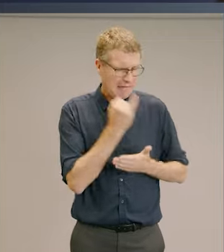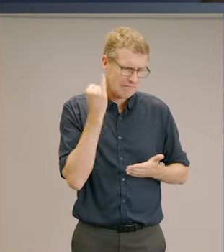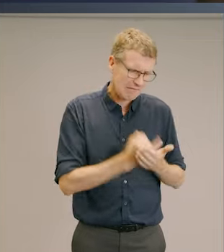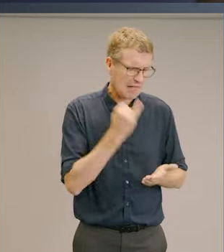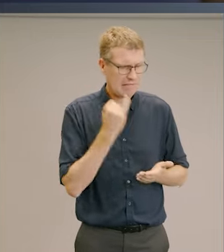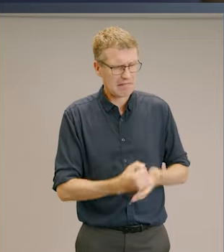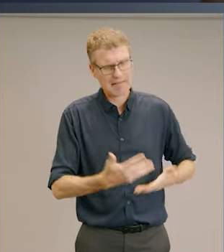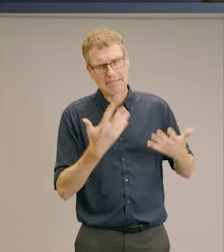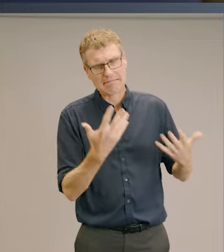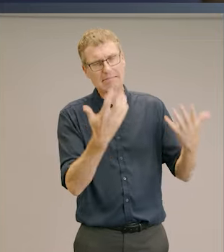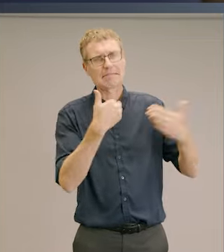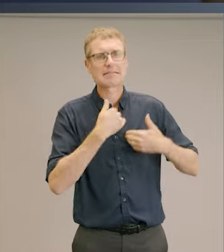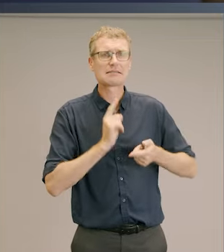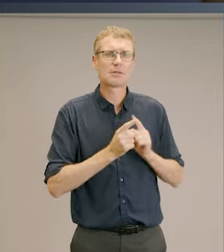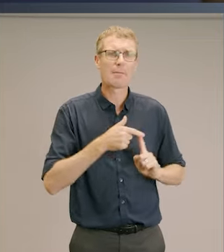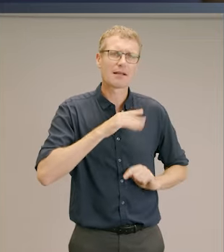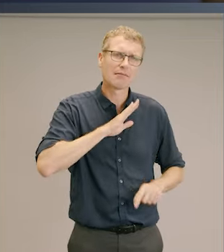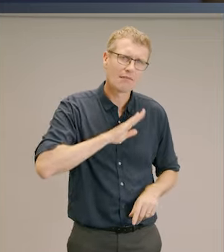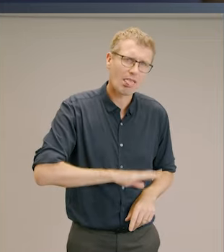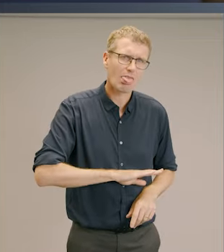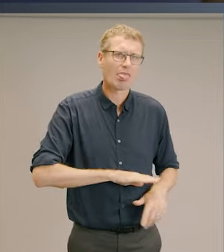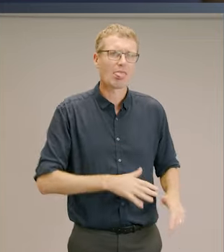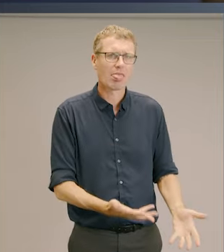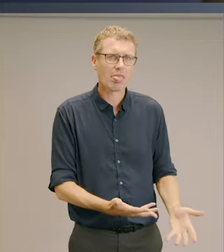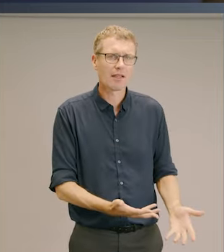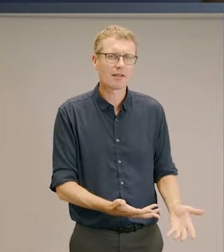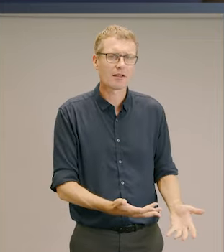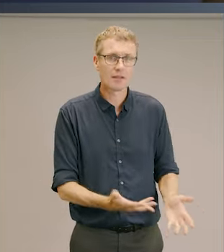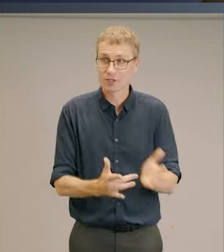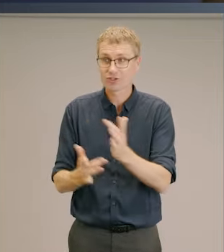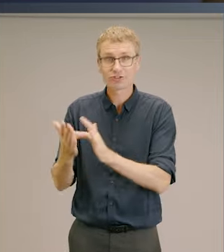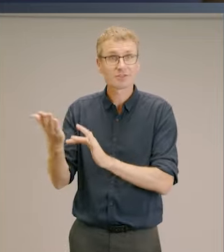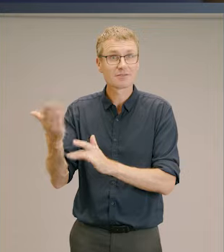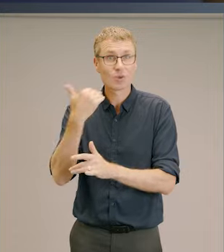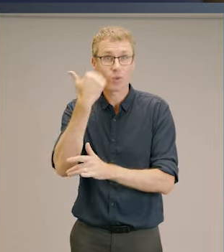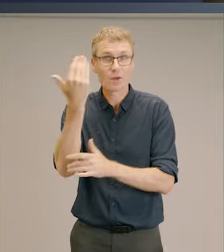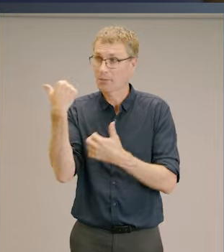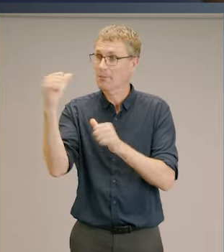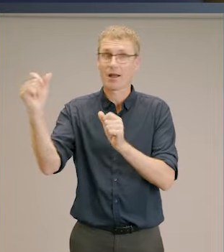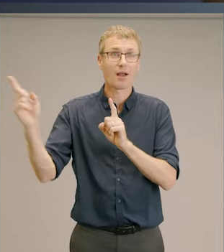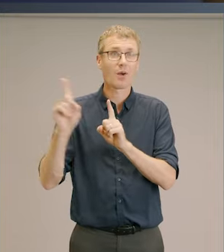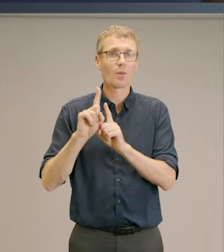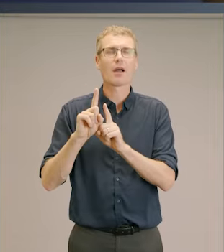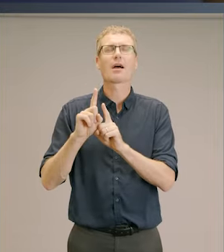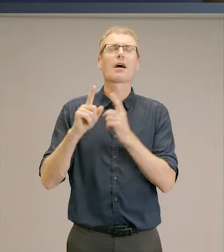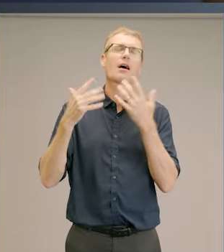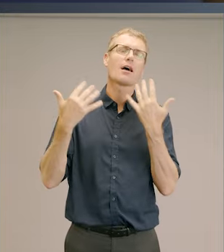And even as I get it wrong over and over and over again, and even as I get discouraged at times,